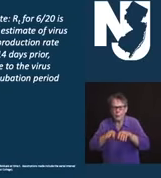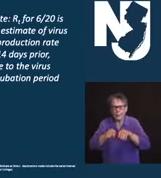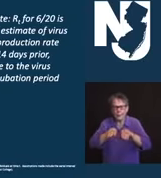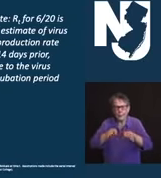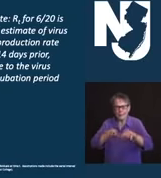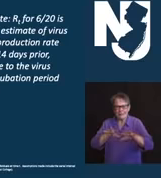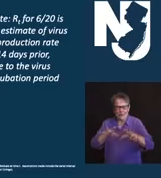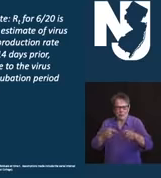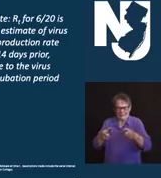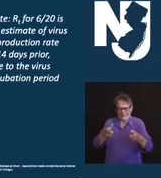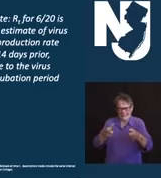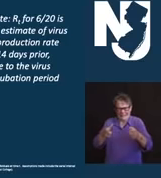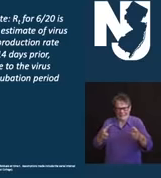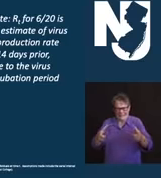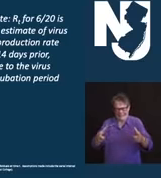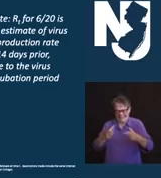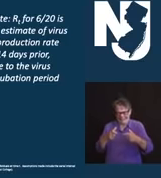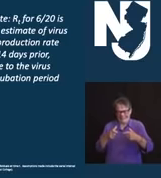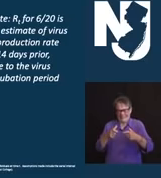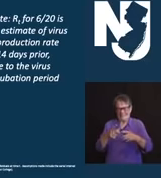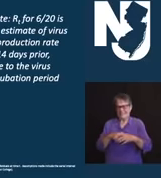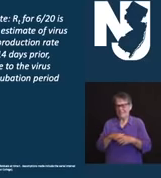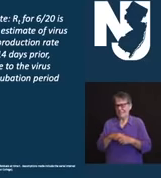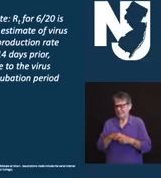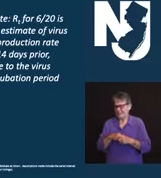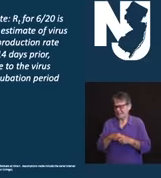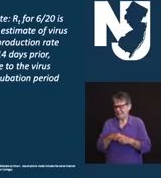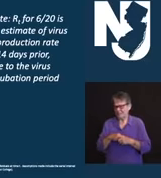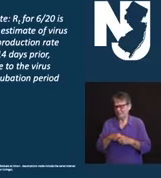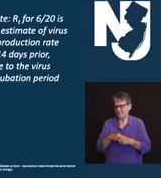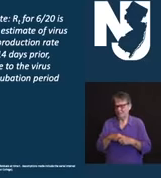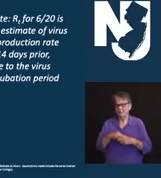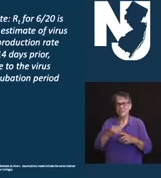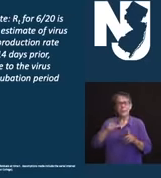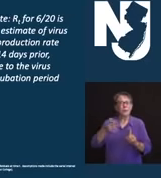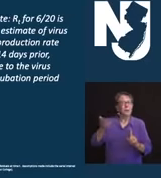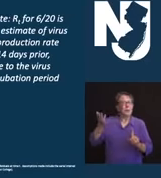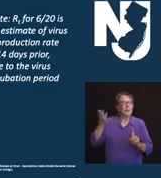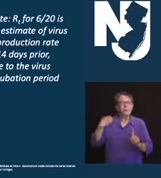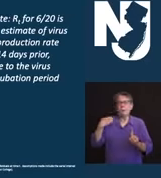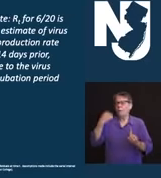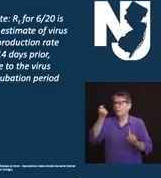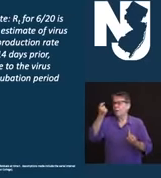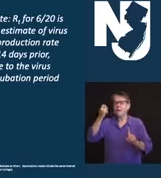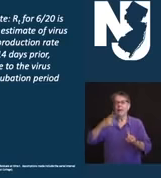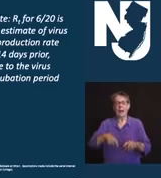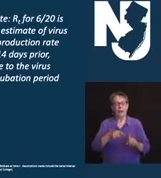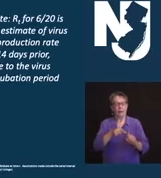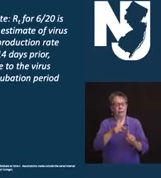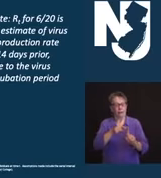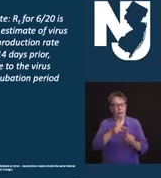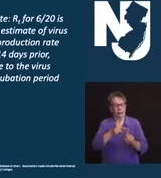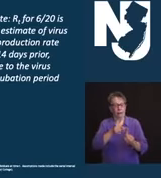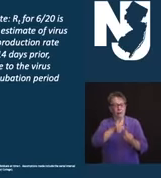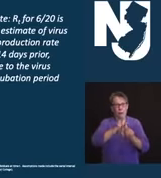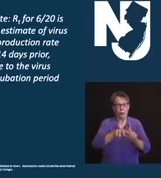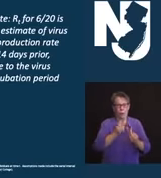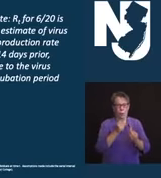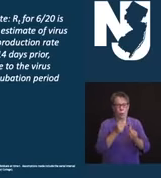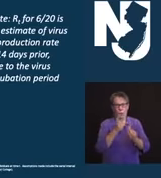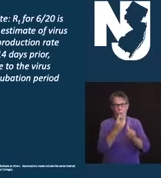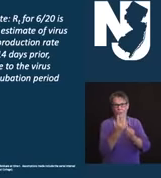prior to that, it was spreading at a rate of more than 5 times that. But because of the tough choices